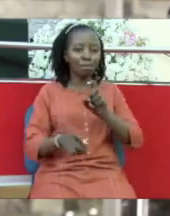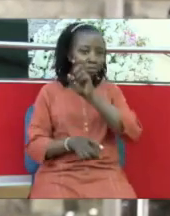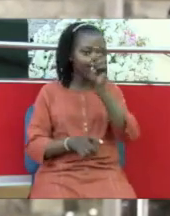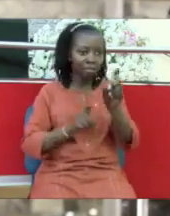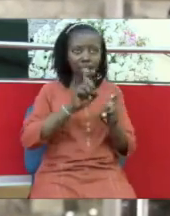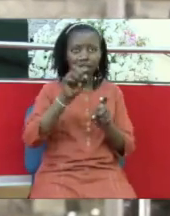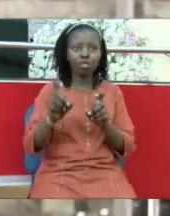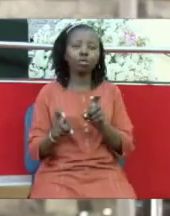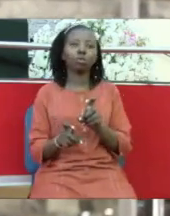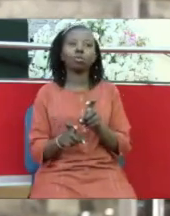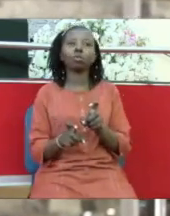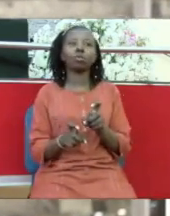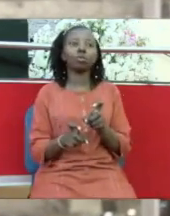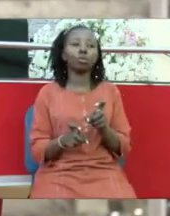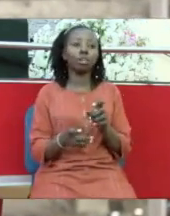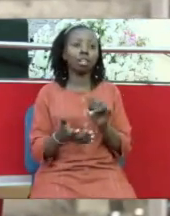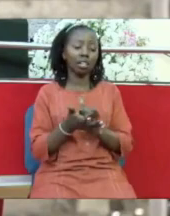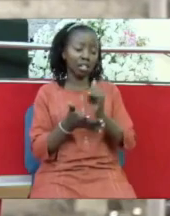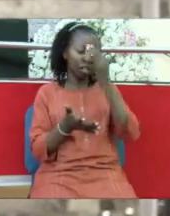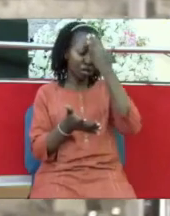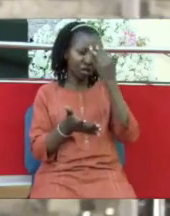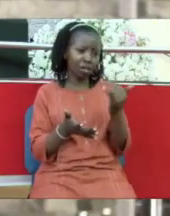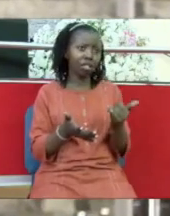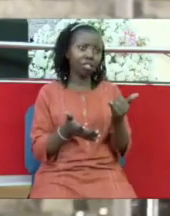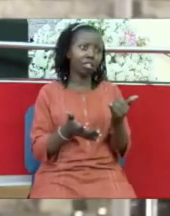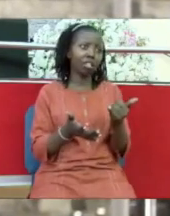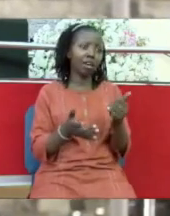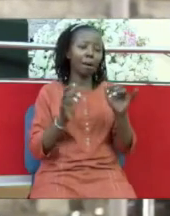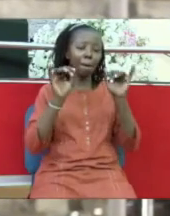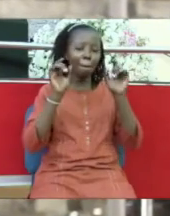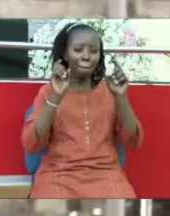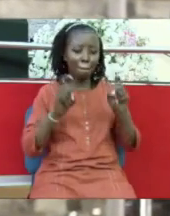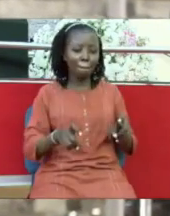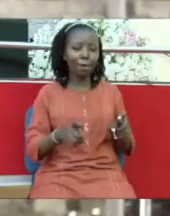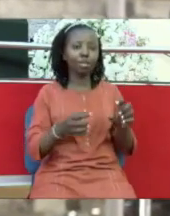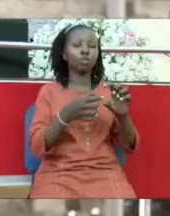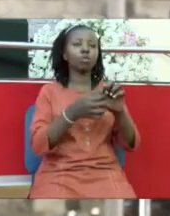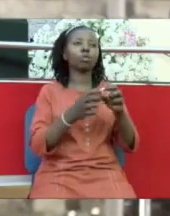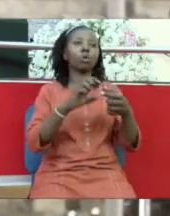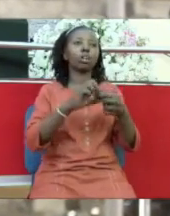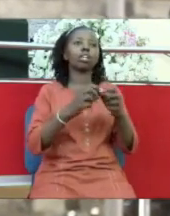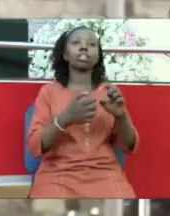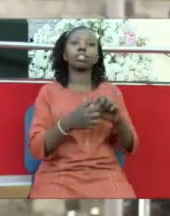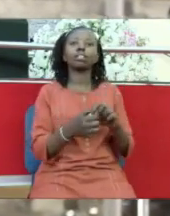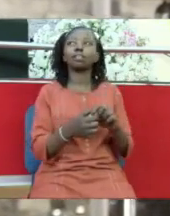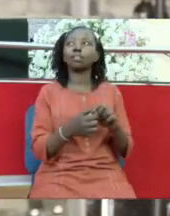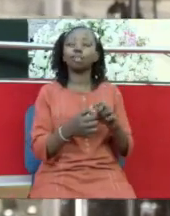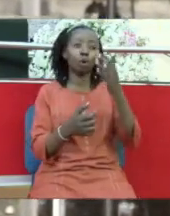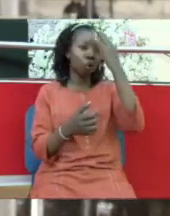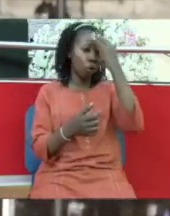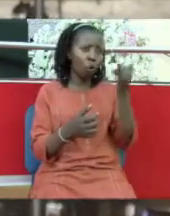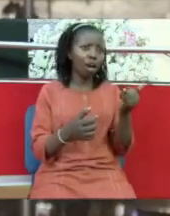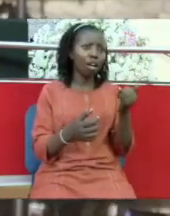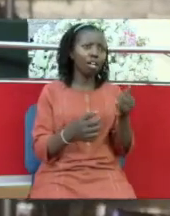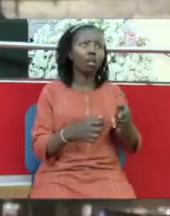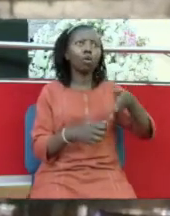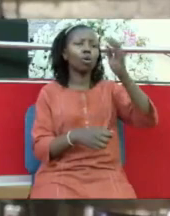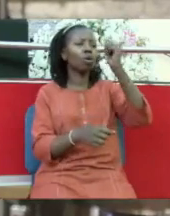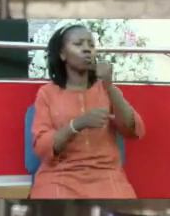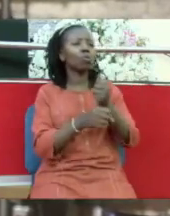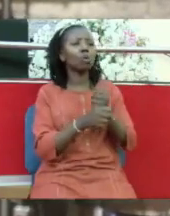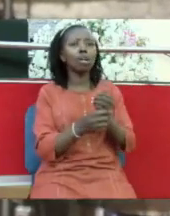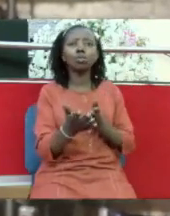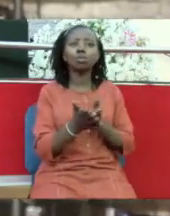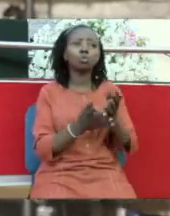And that's why you must remain connected. Because God works through people. Amen.